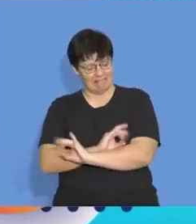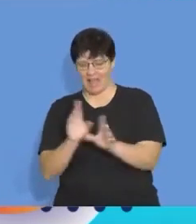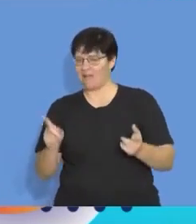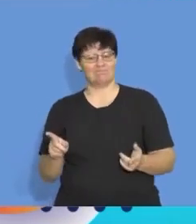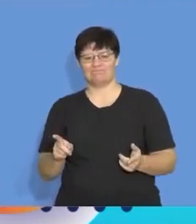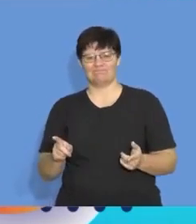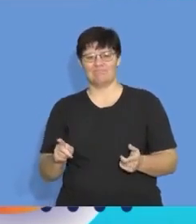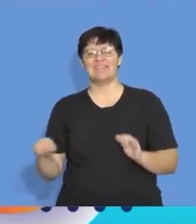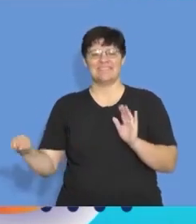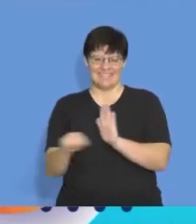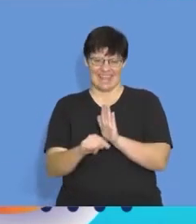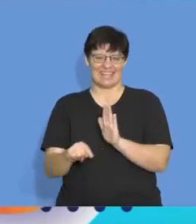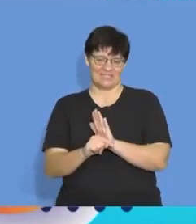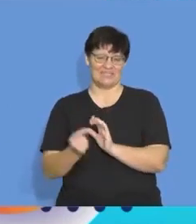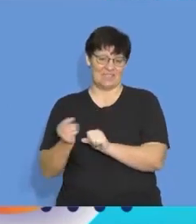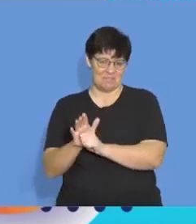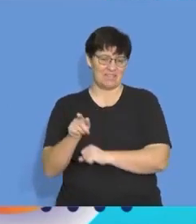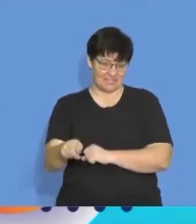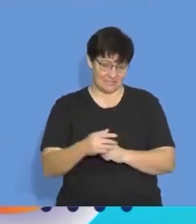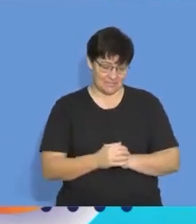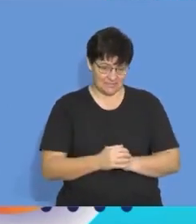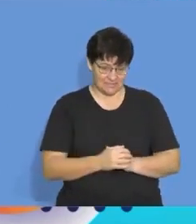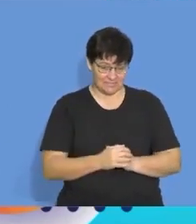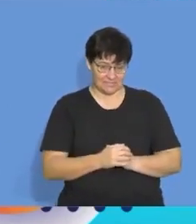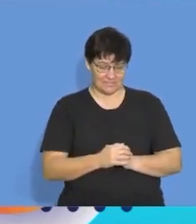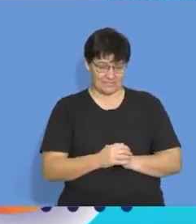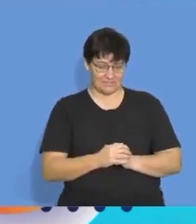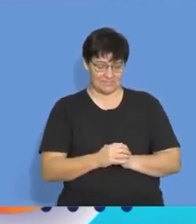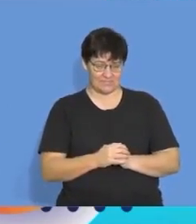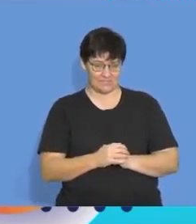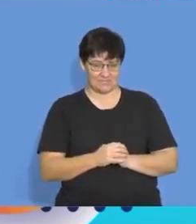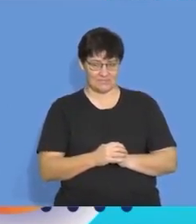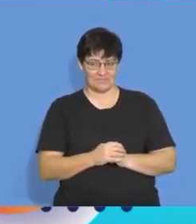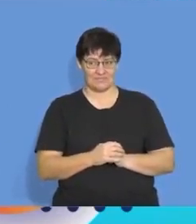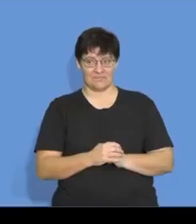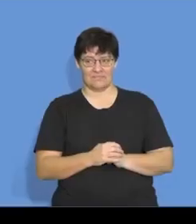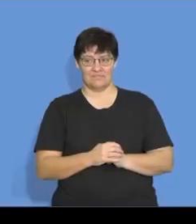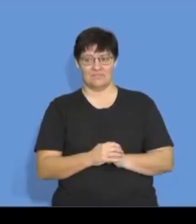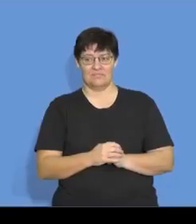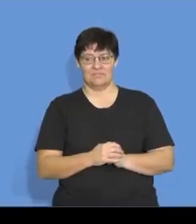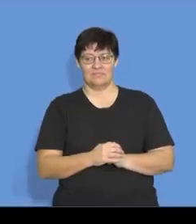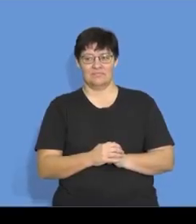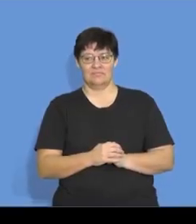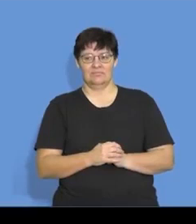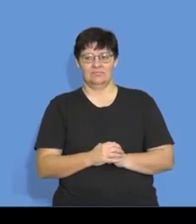a disadvantage of the periodic inventory system. All right?